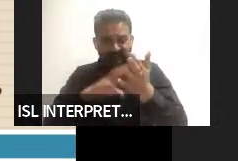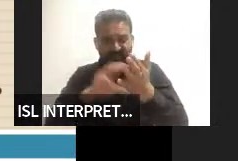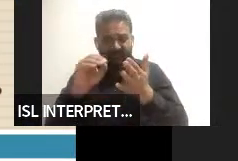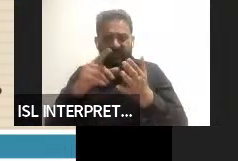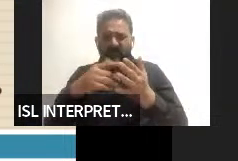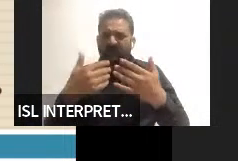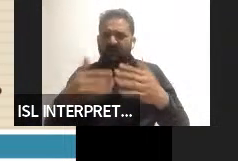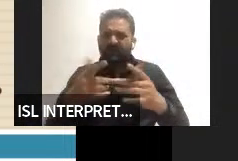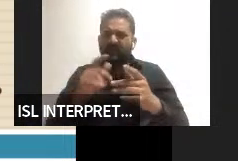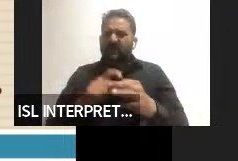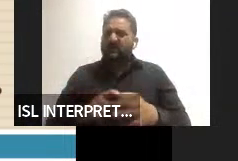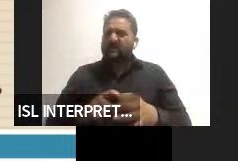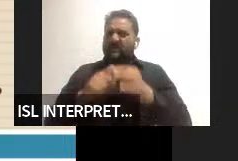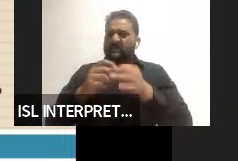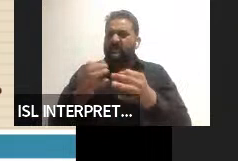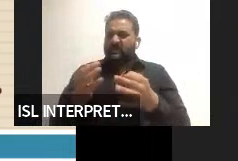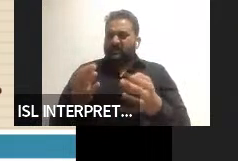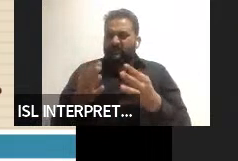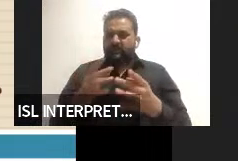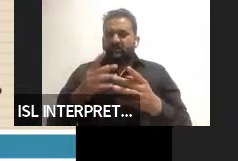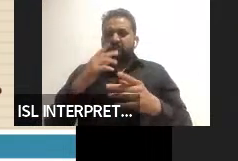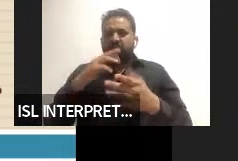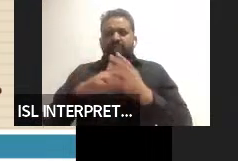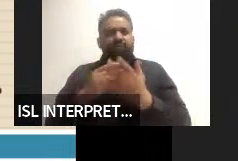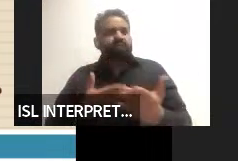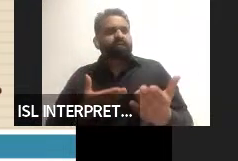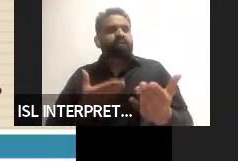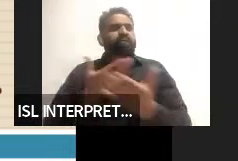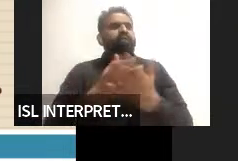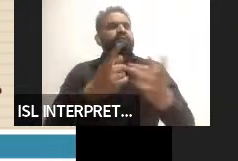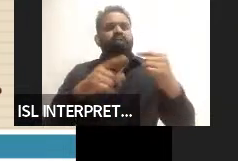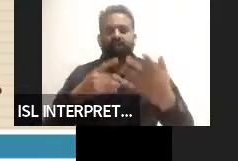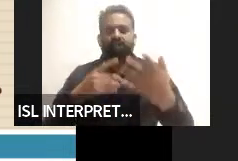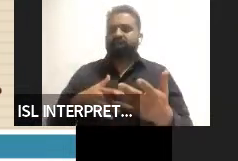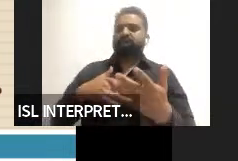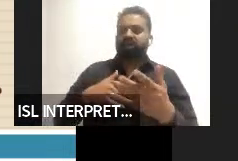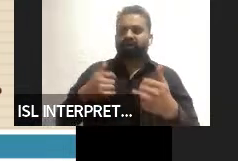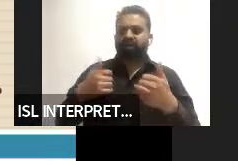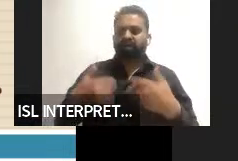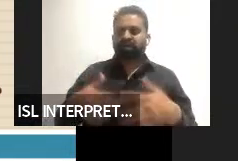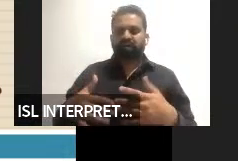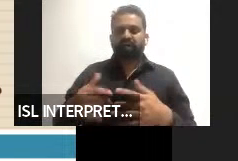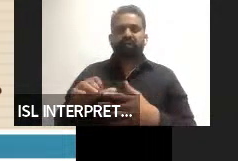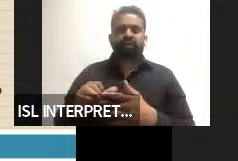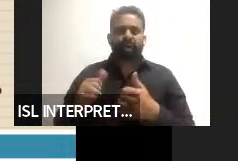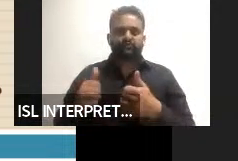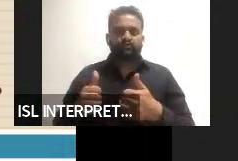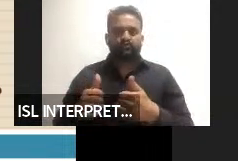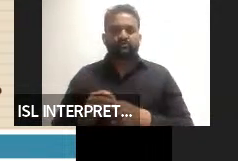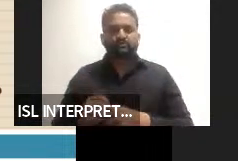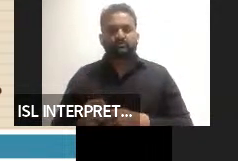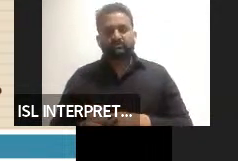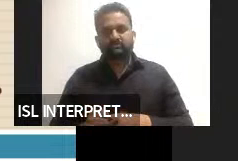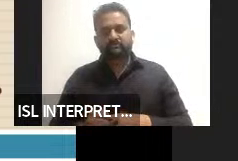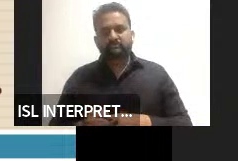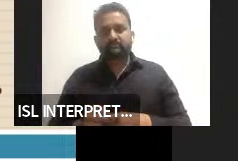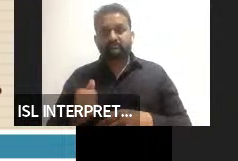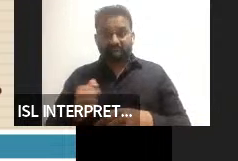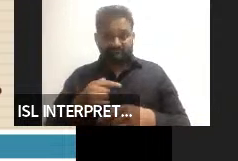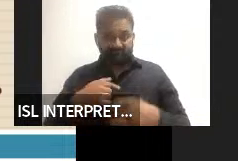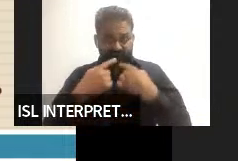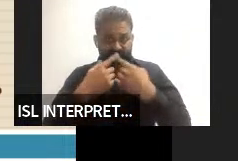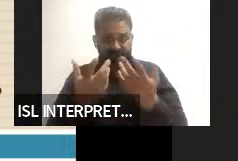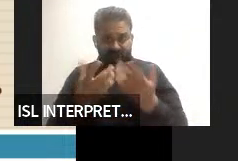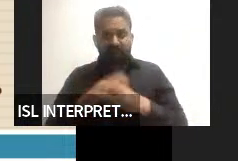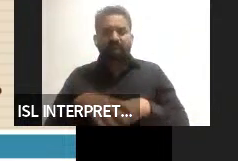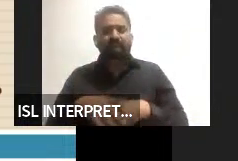very good quality, a competitive quality, and you should be able to win something if you do that. We say that